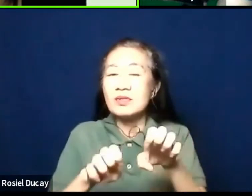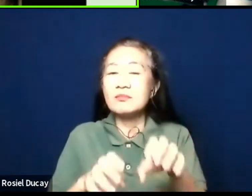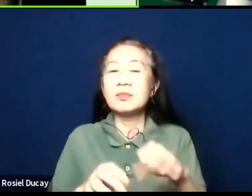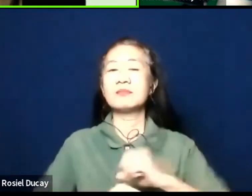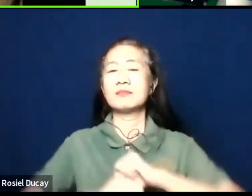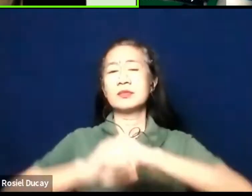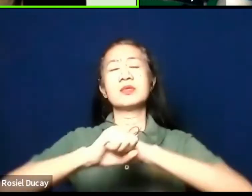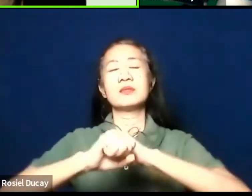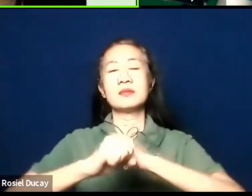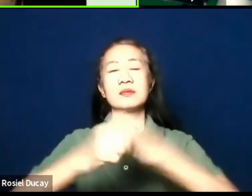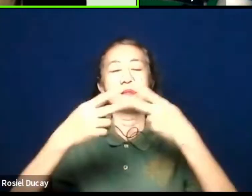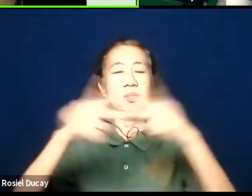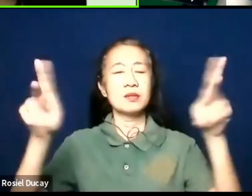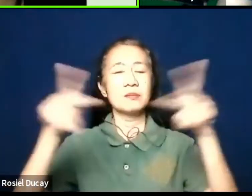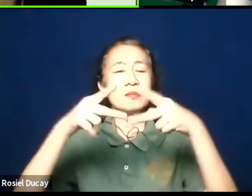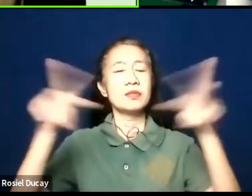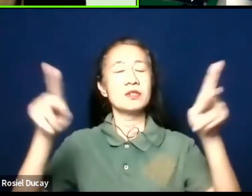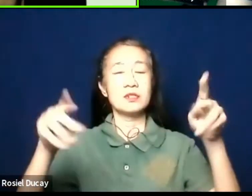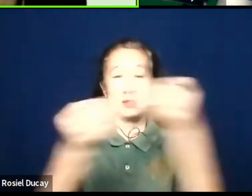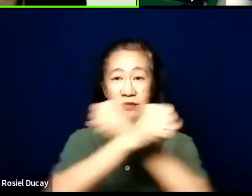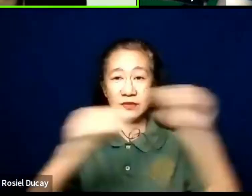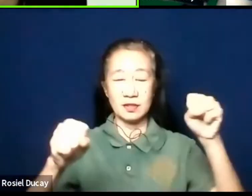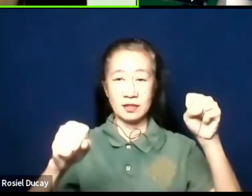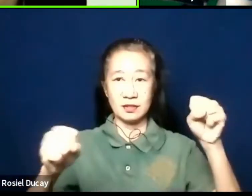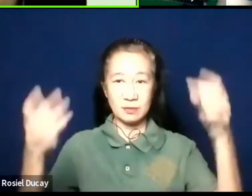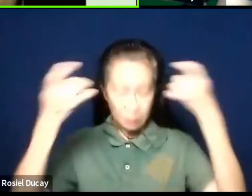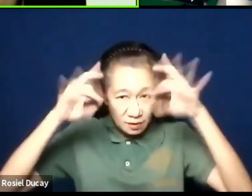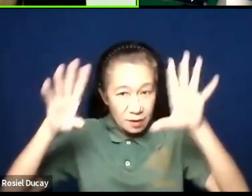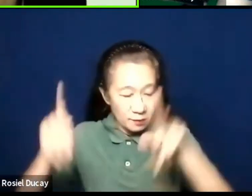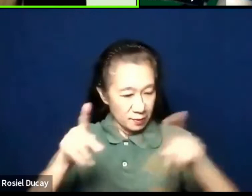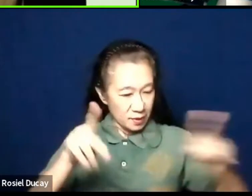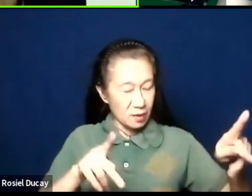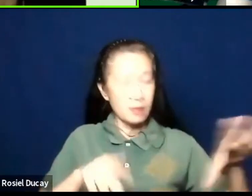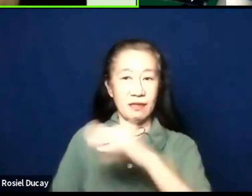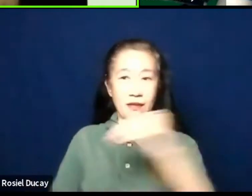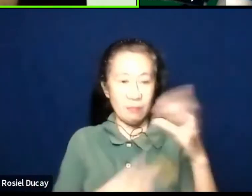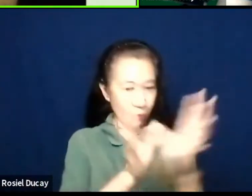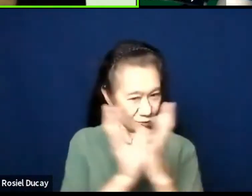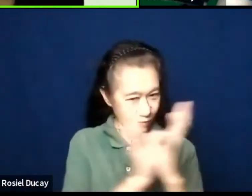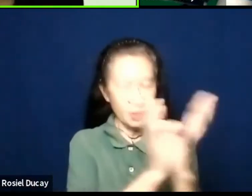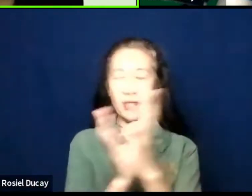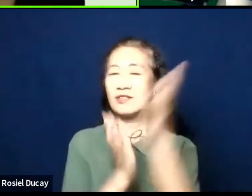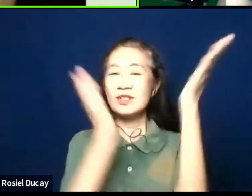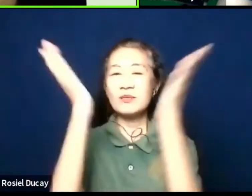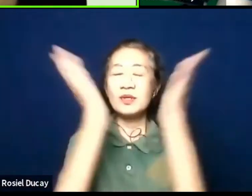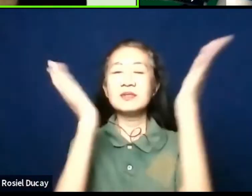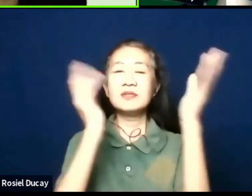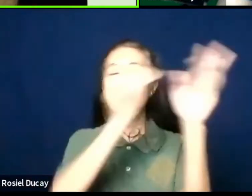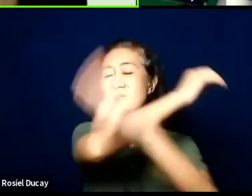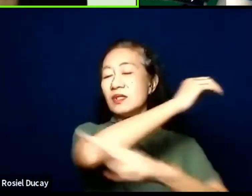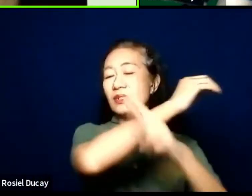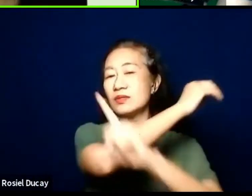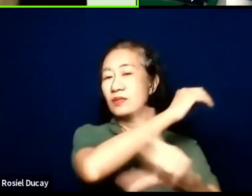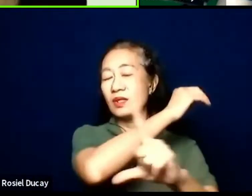of public safety, disaster preparedness, and community services at the Regional